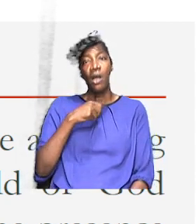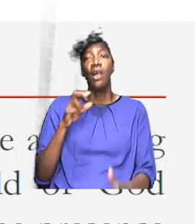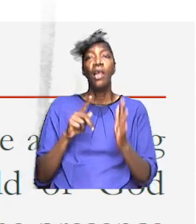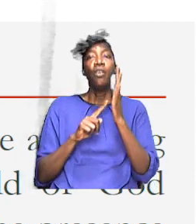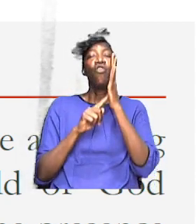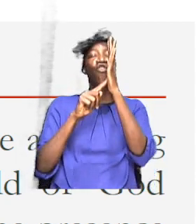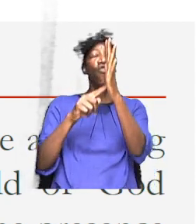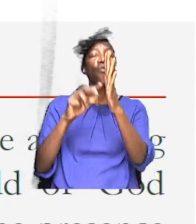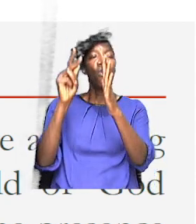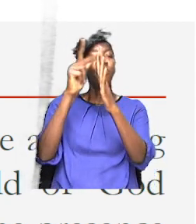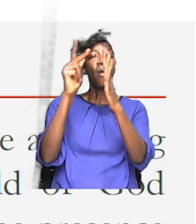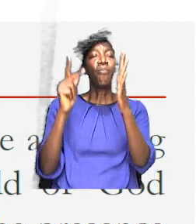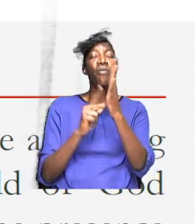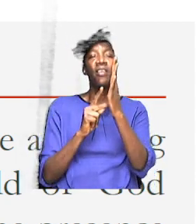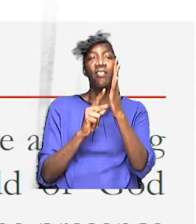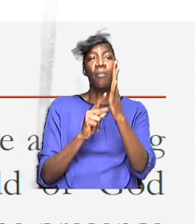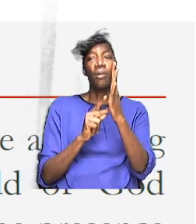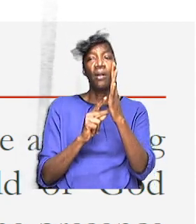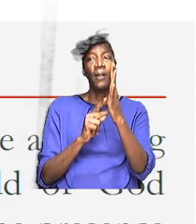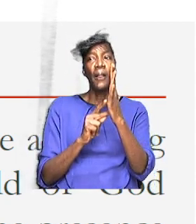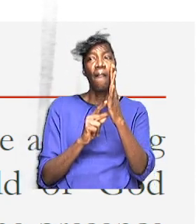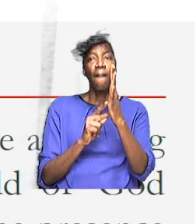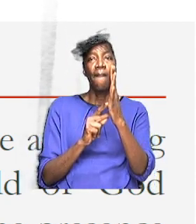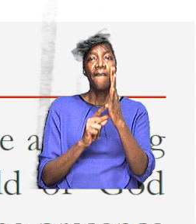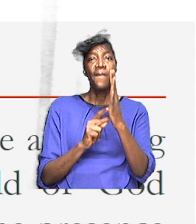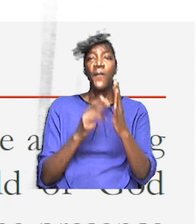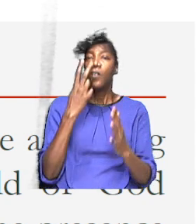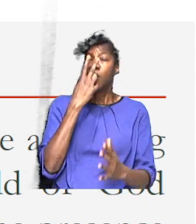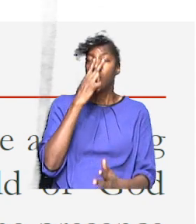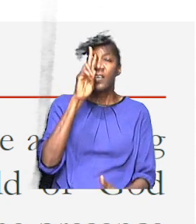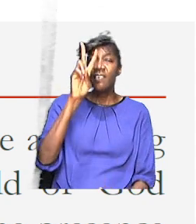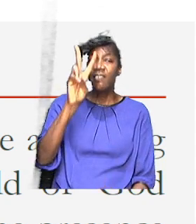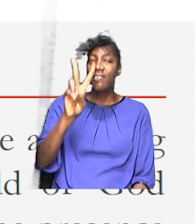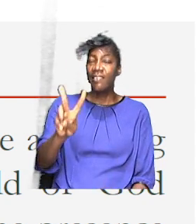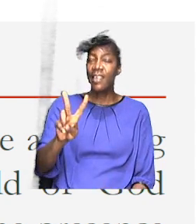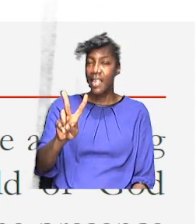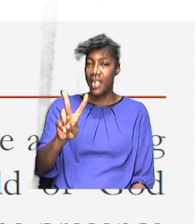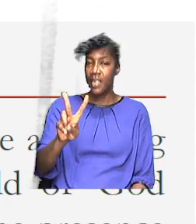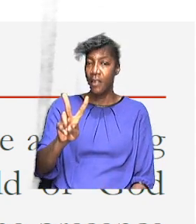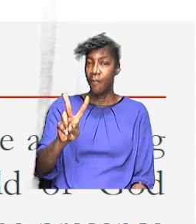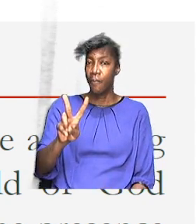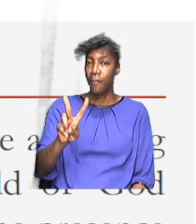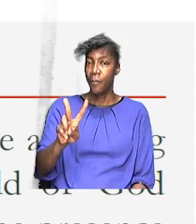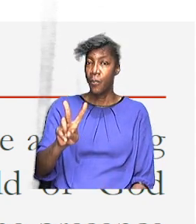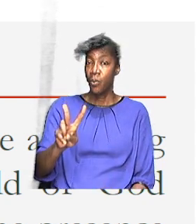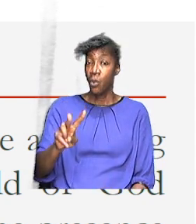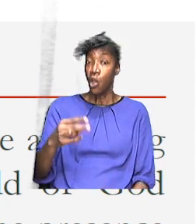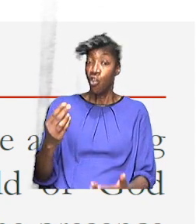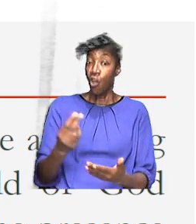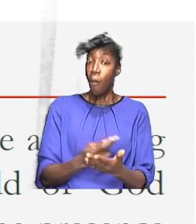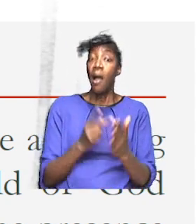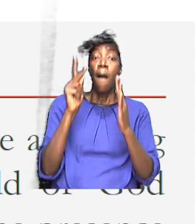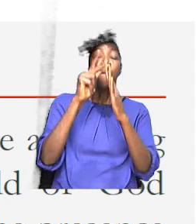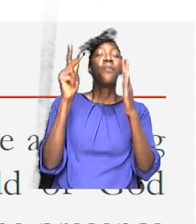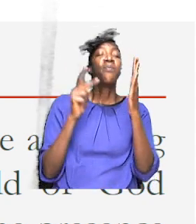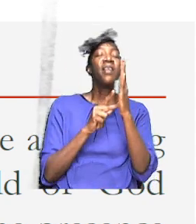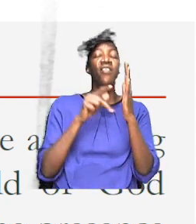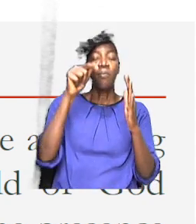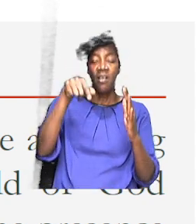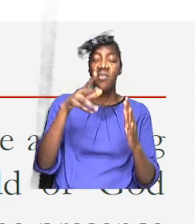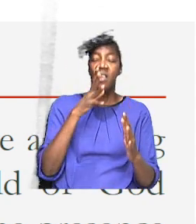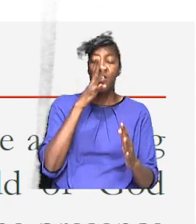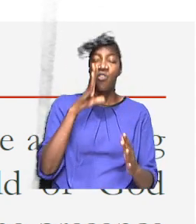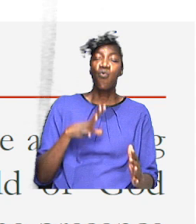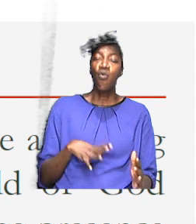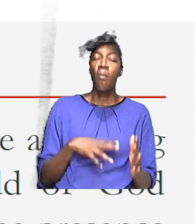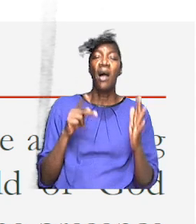path. From scripture in general, we can see or pull from scripture some simple principles that this woman